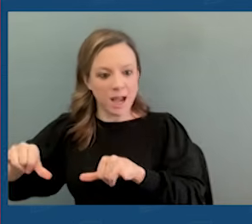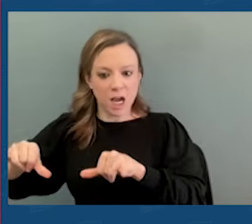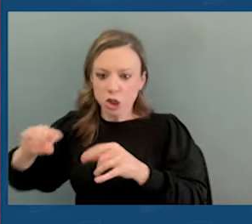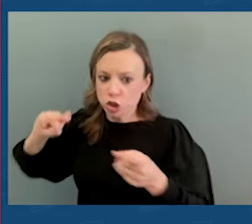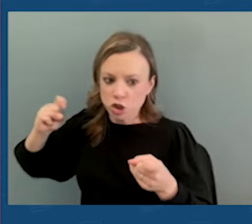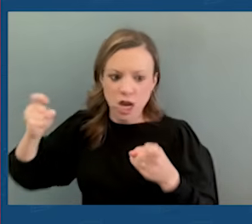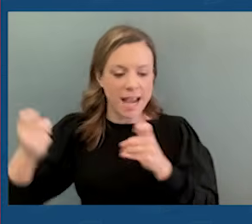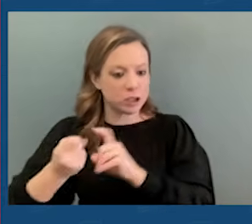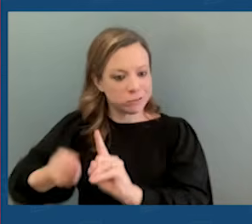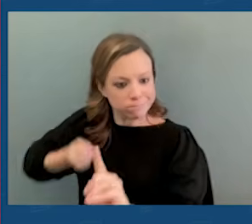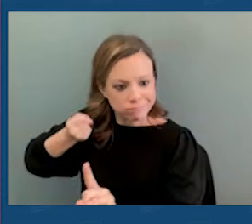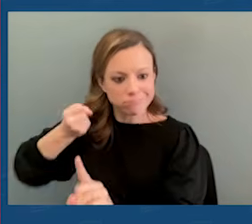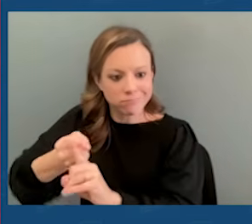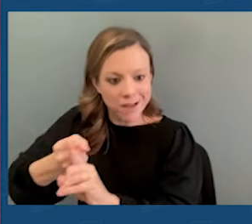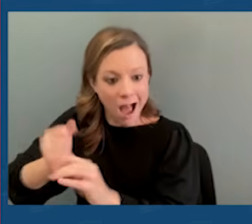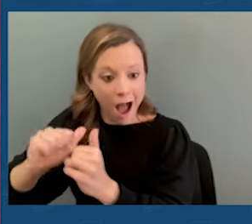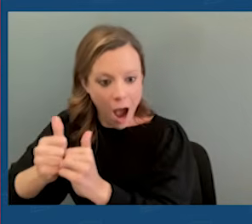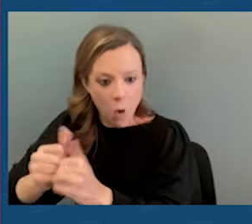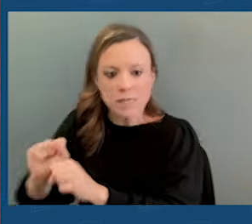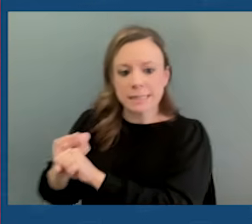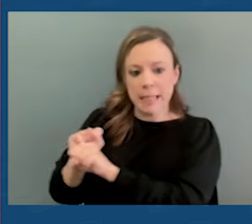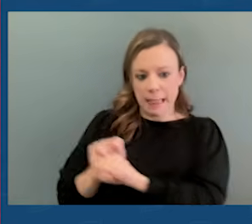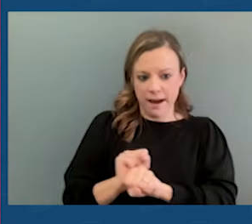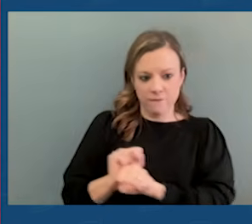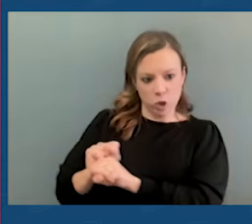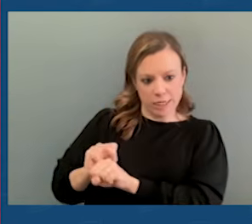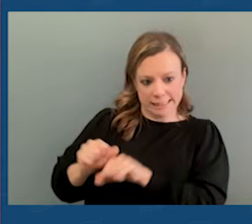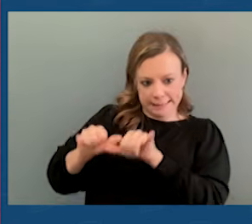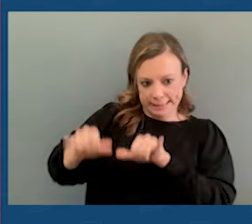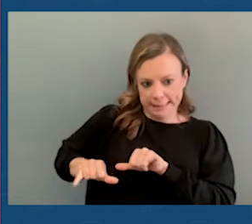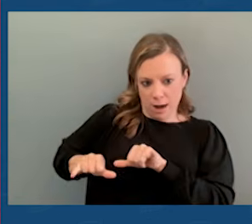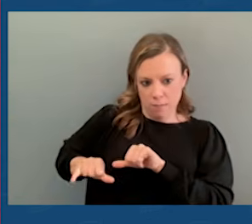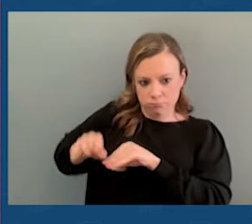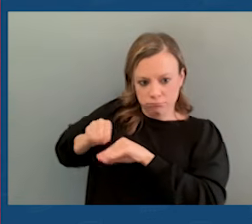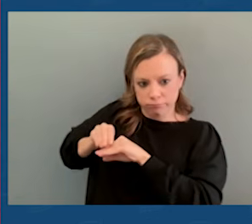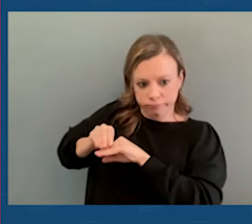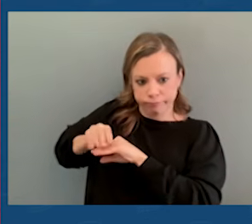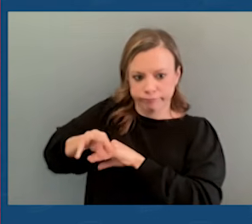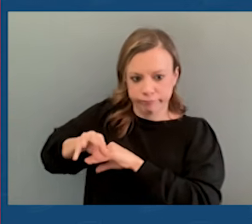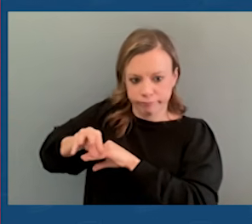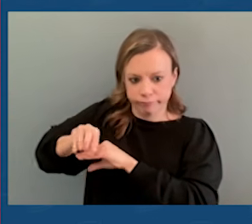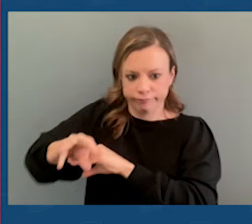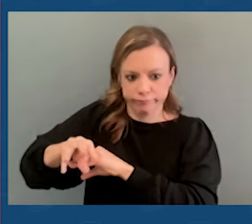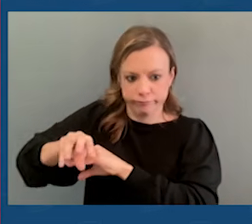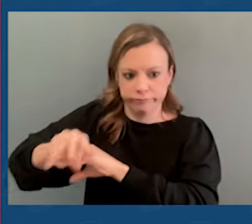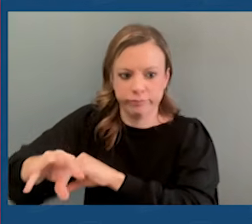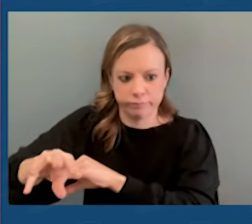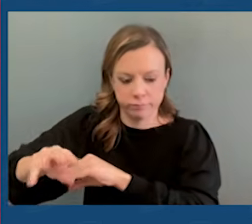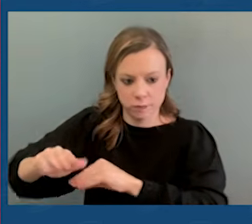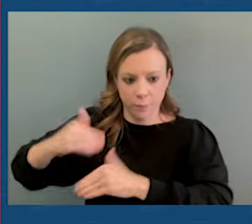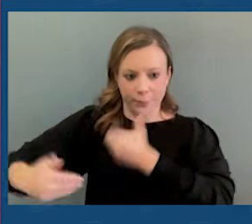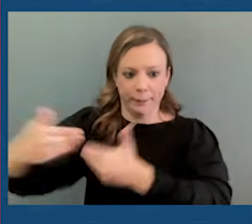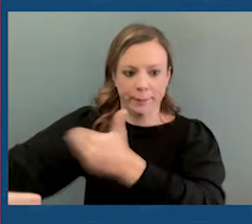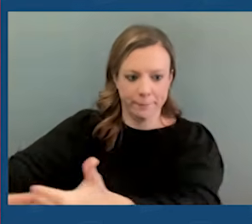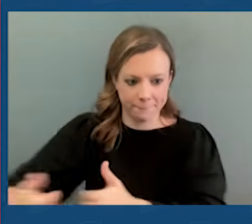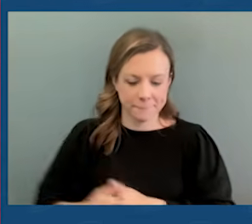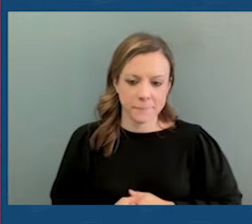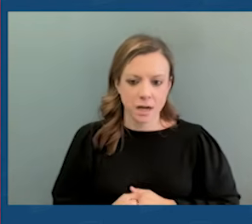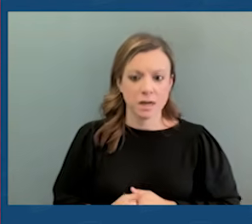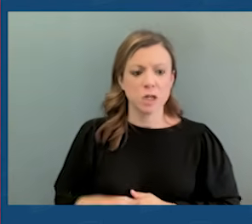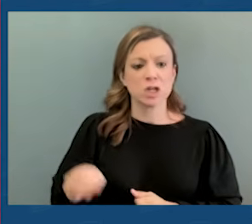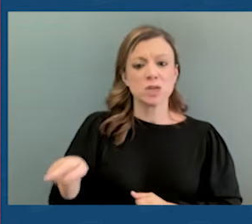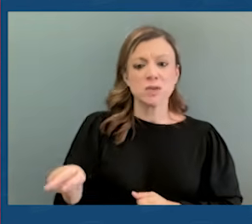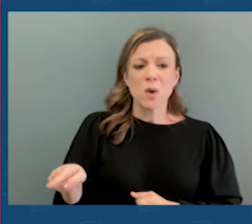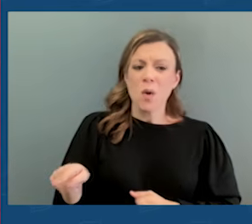us behind. And so to have this conversation, like I said, in my conversations, and I'm gonna thank this great